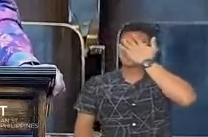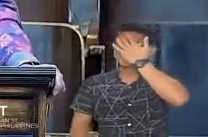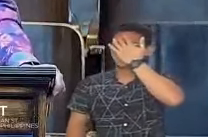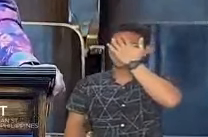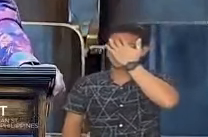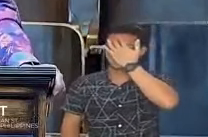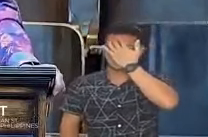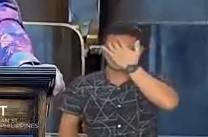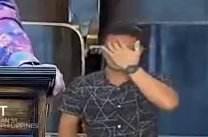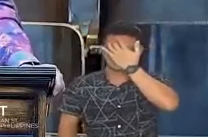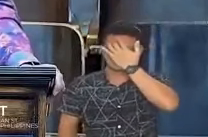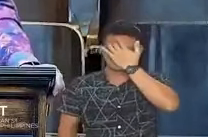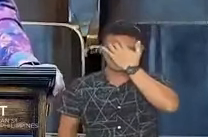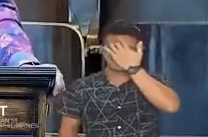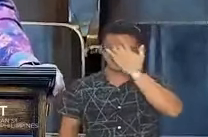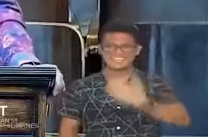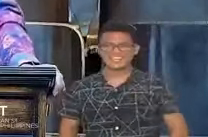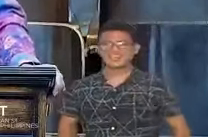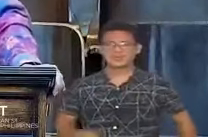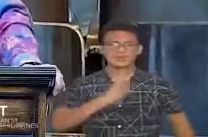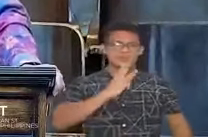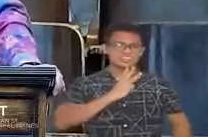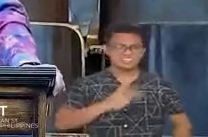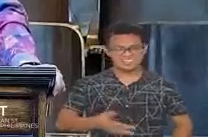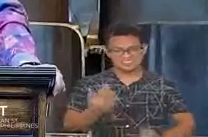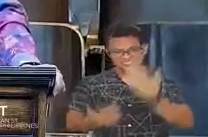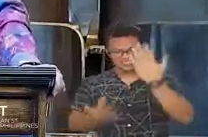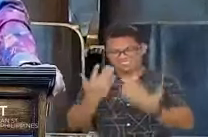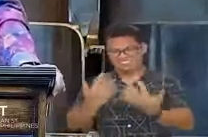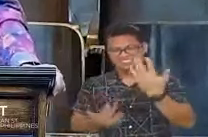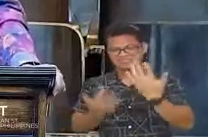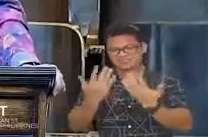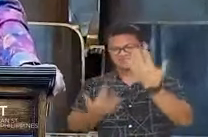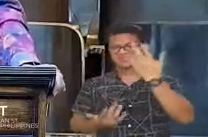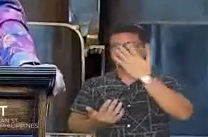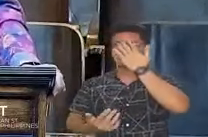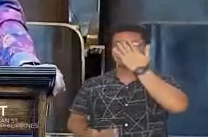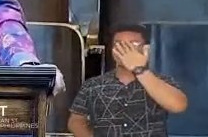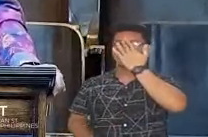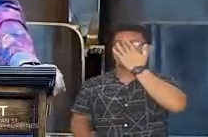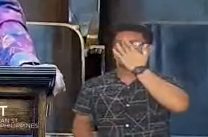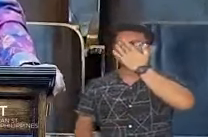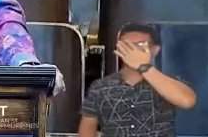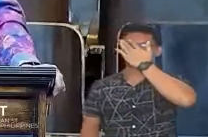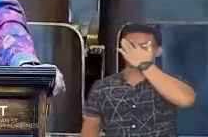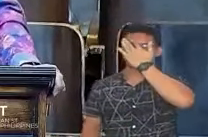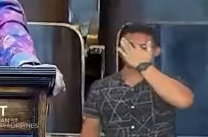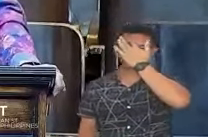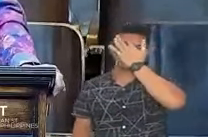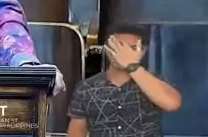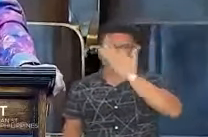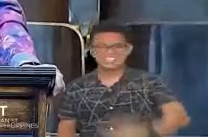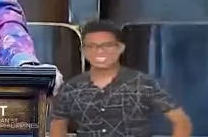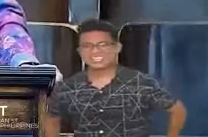Fire. Water. Fire. Wood.